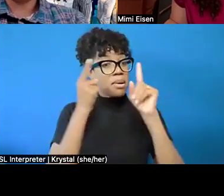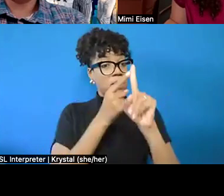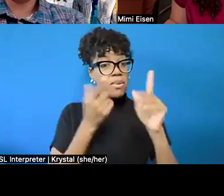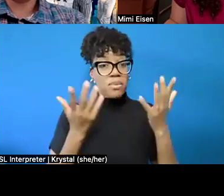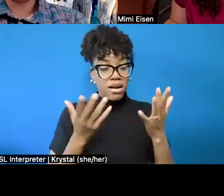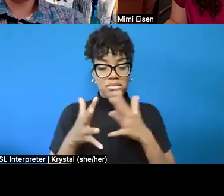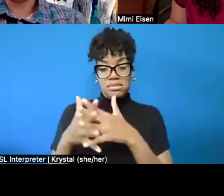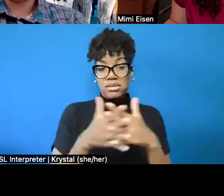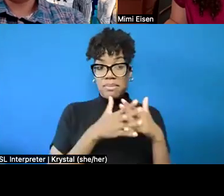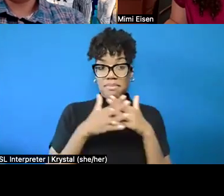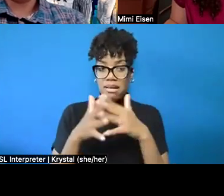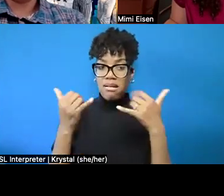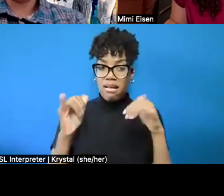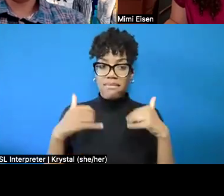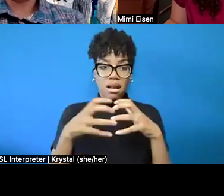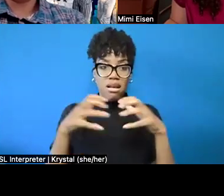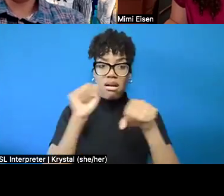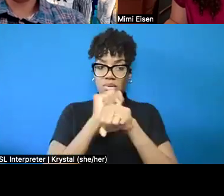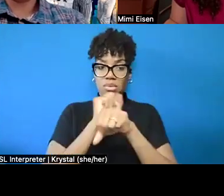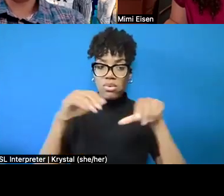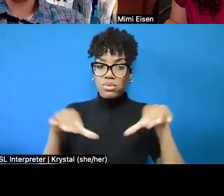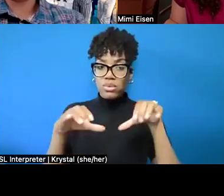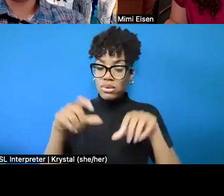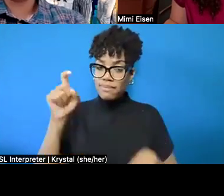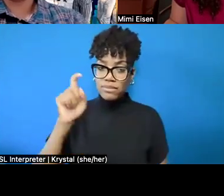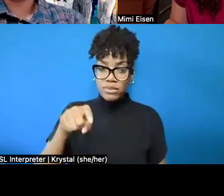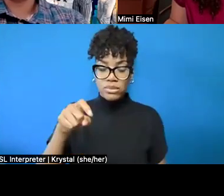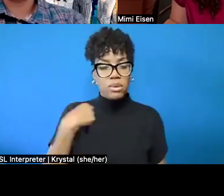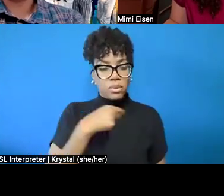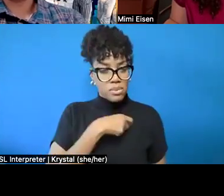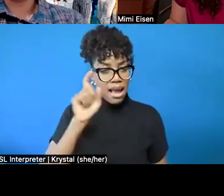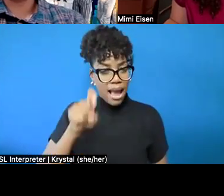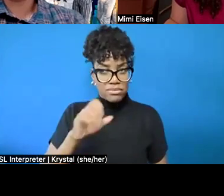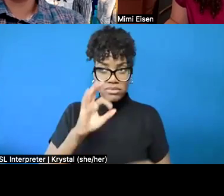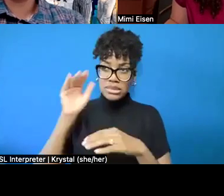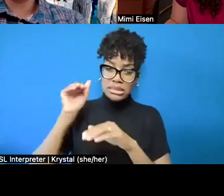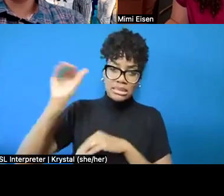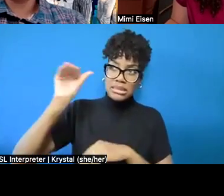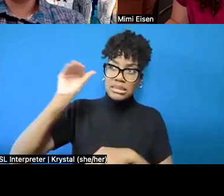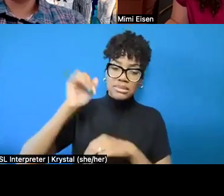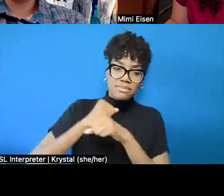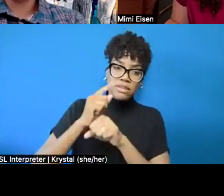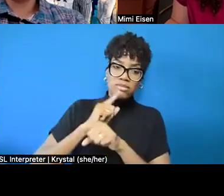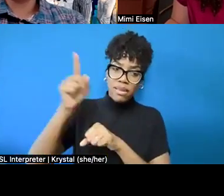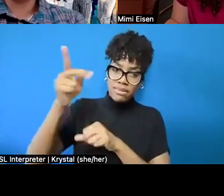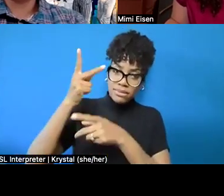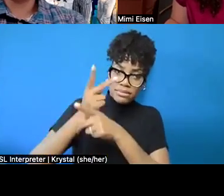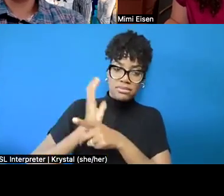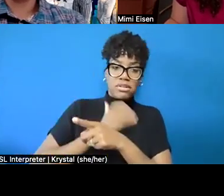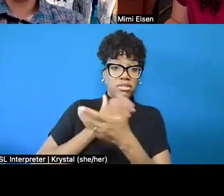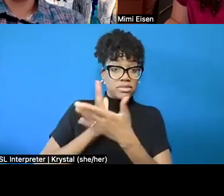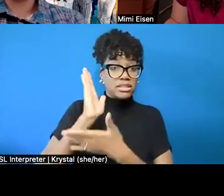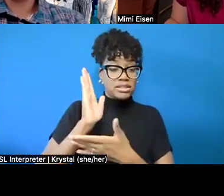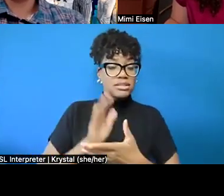an active role in making sure our government upholds our rights, right? That's a fundamentally different approach to